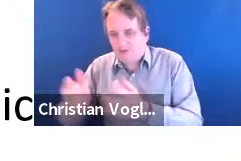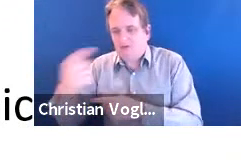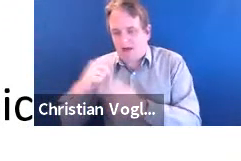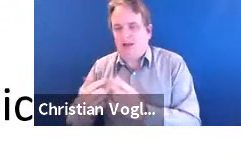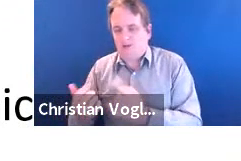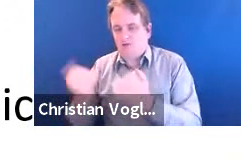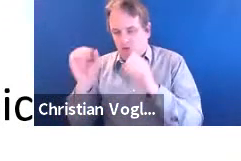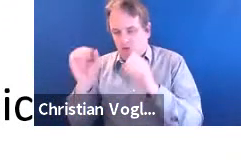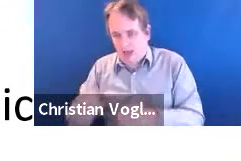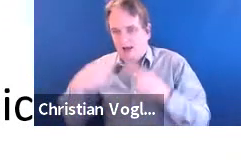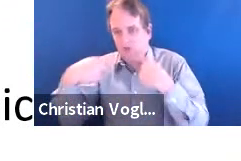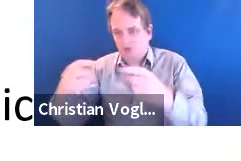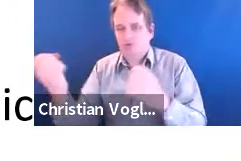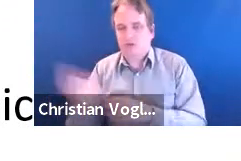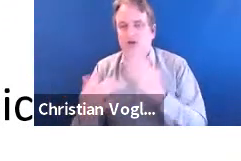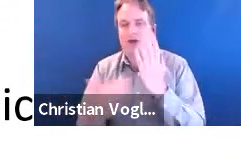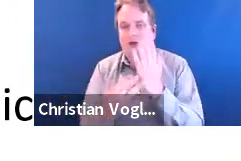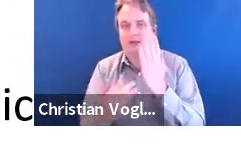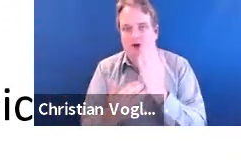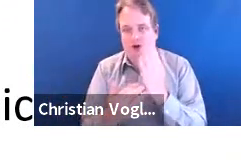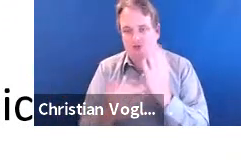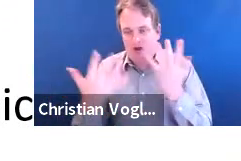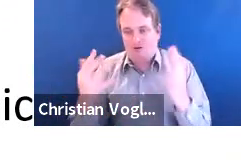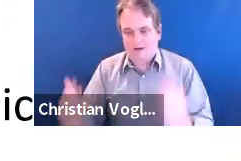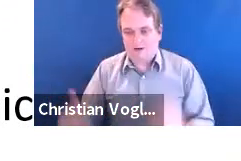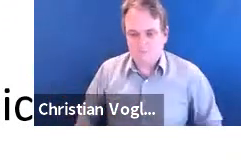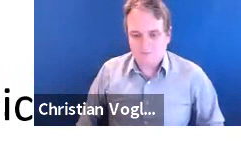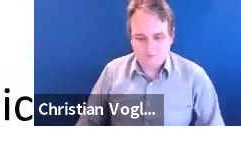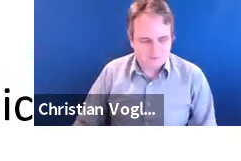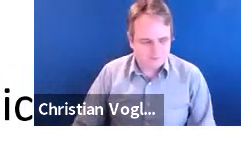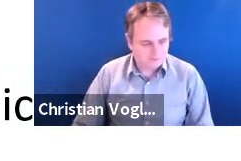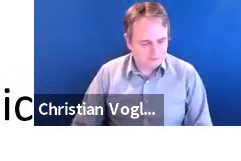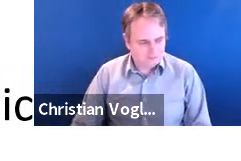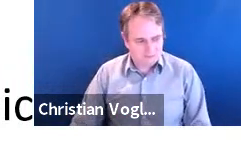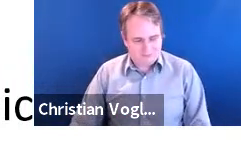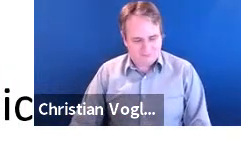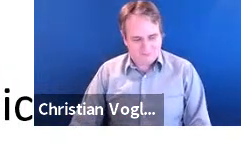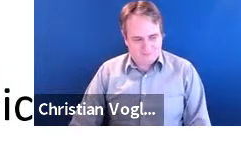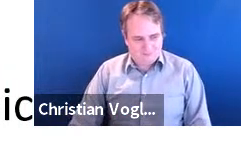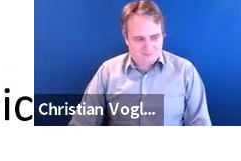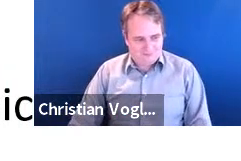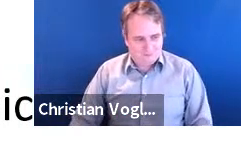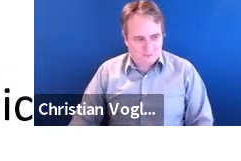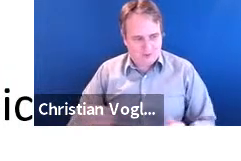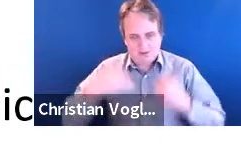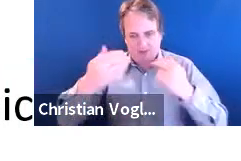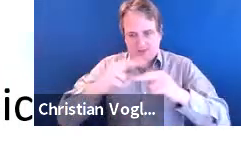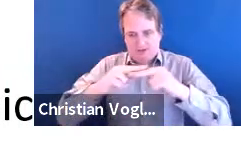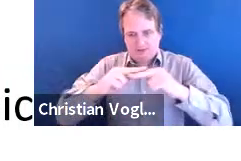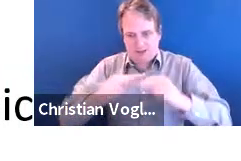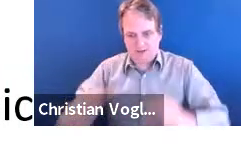we can work with limited sets in terms of what today's technology currently offers.